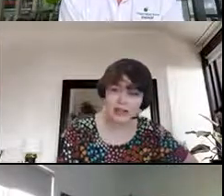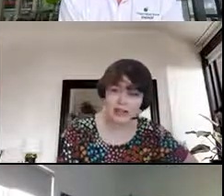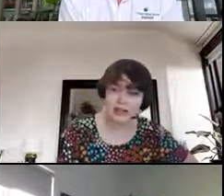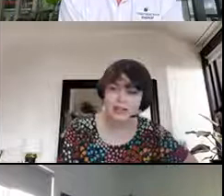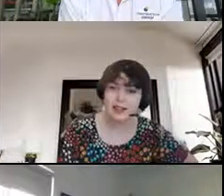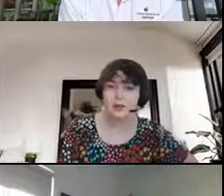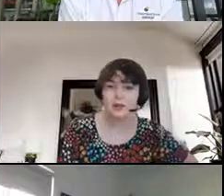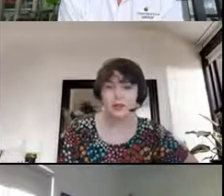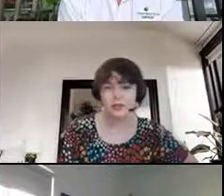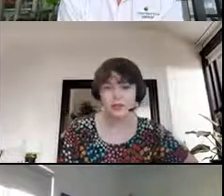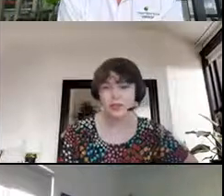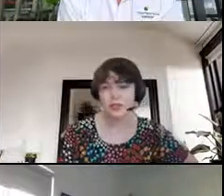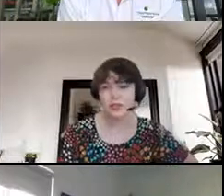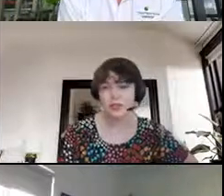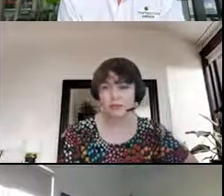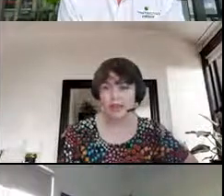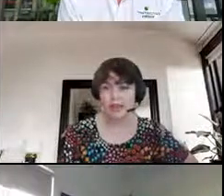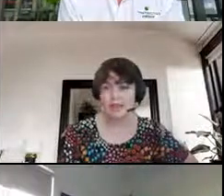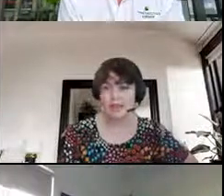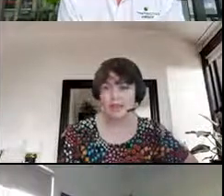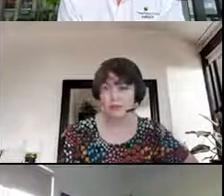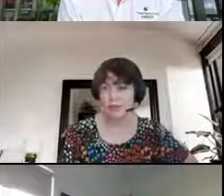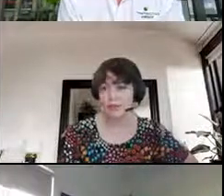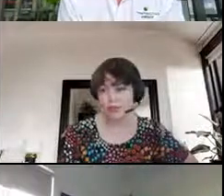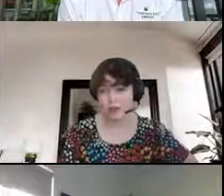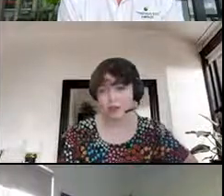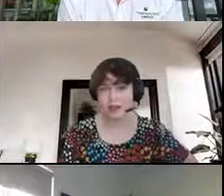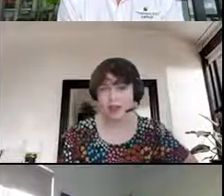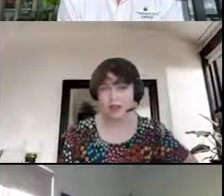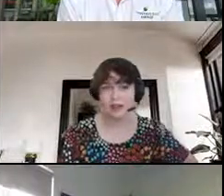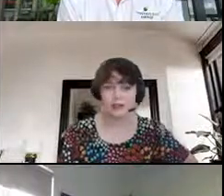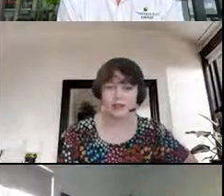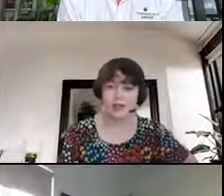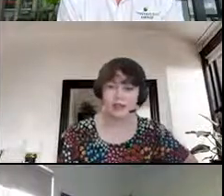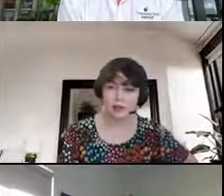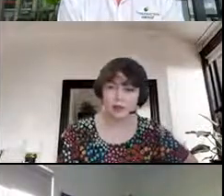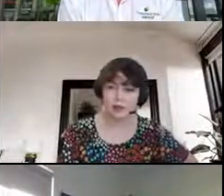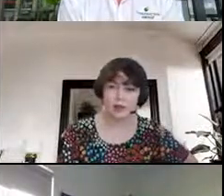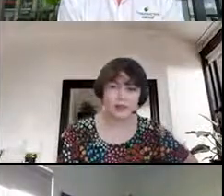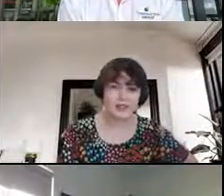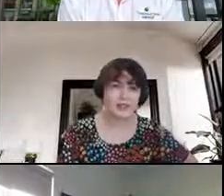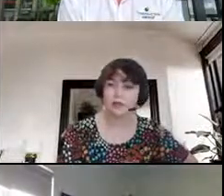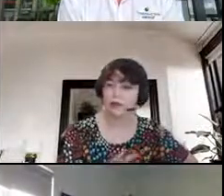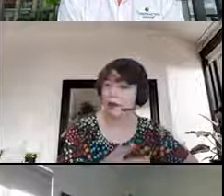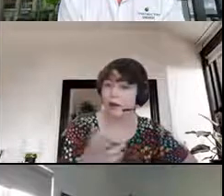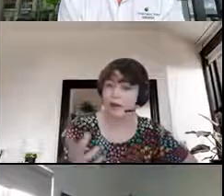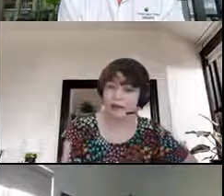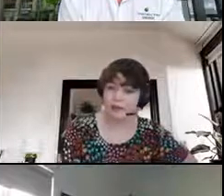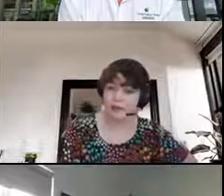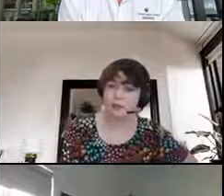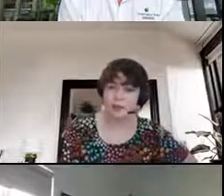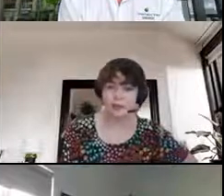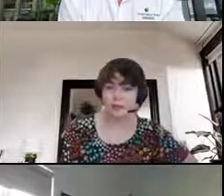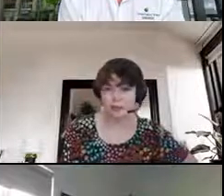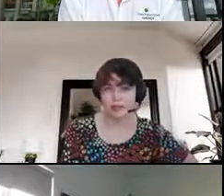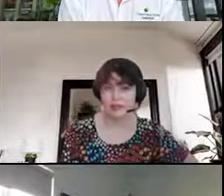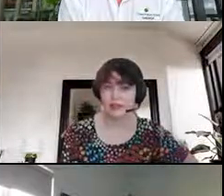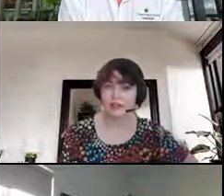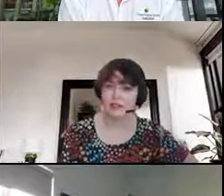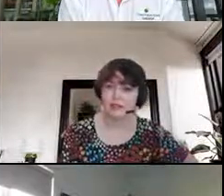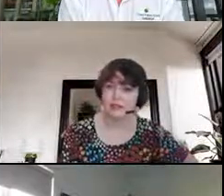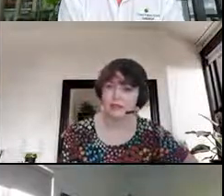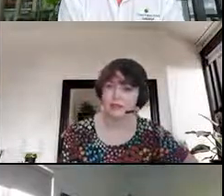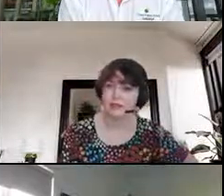own needs, but also to manage the needs of your community. So we've had a lot of inquiries, anything from islandable